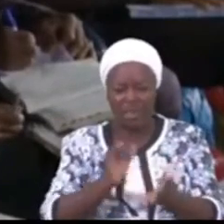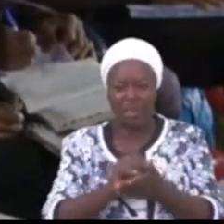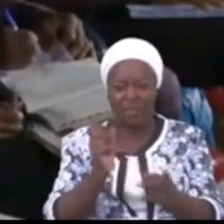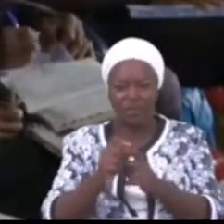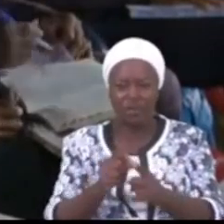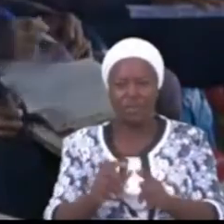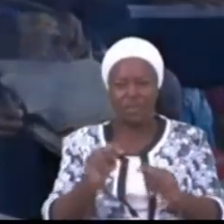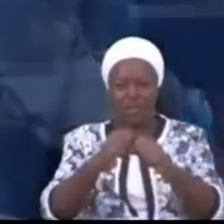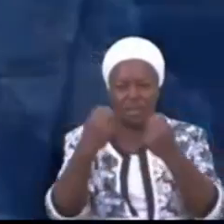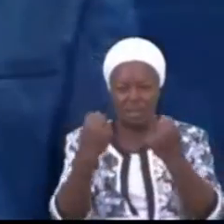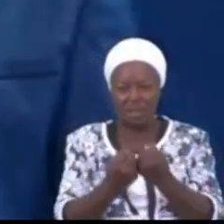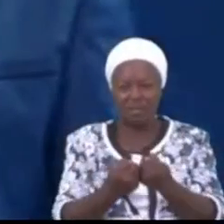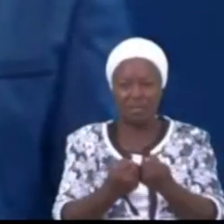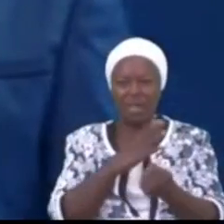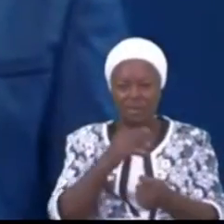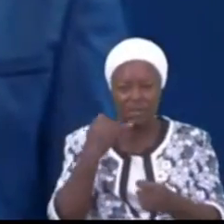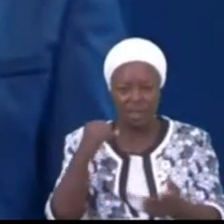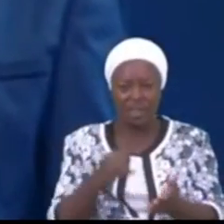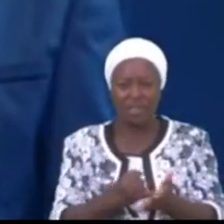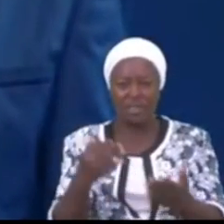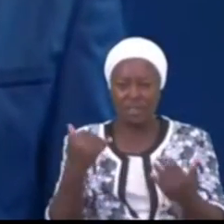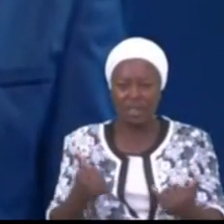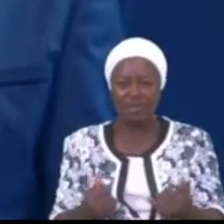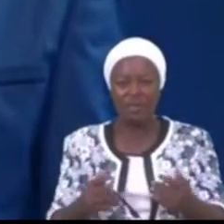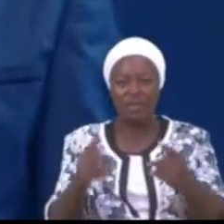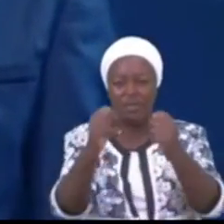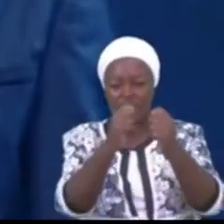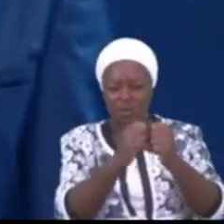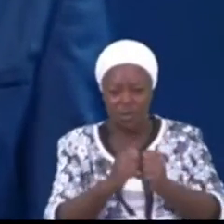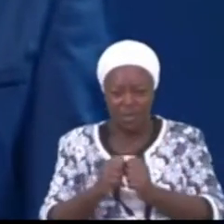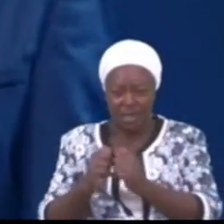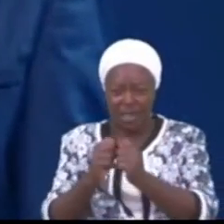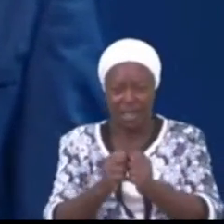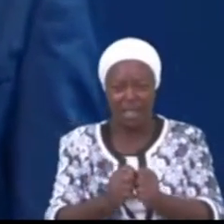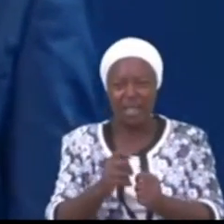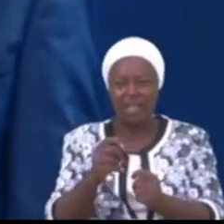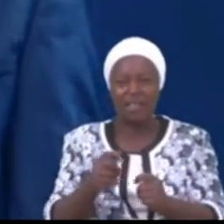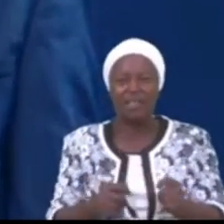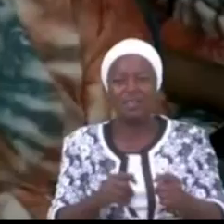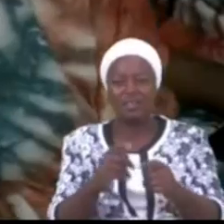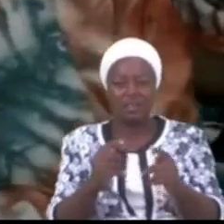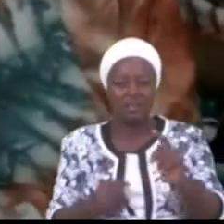it properly now. Together, everybody achieves more.